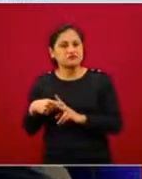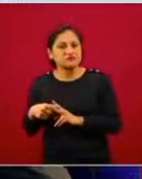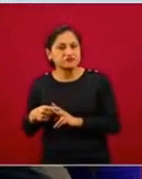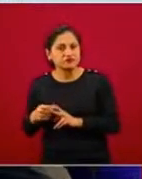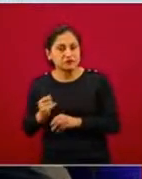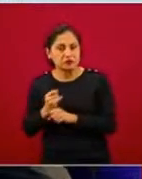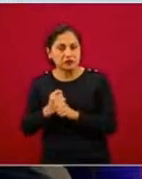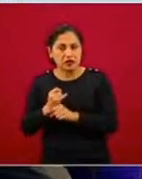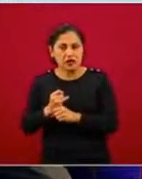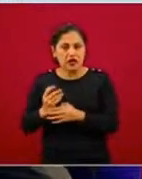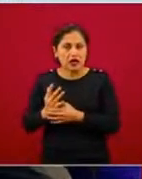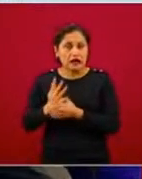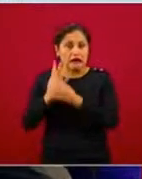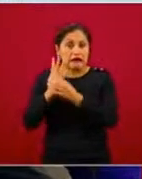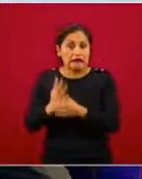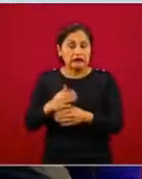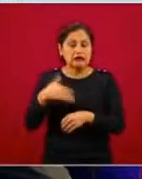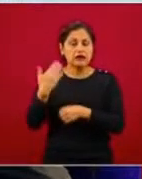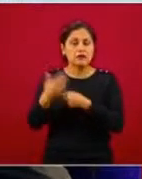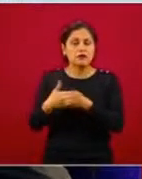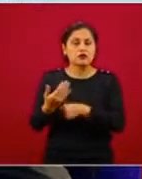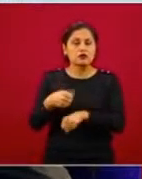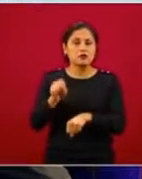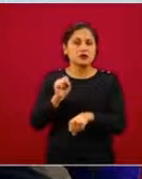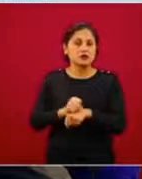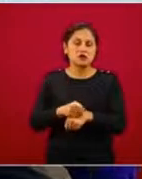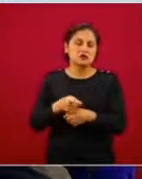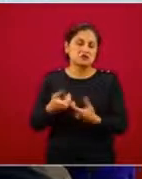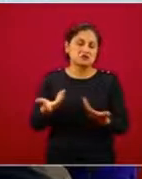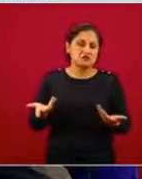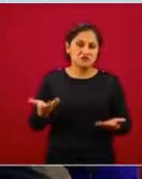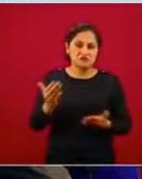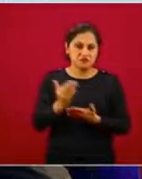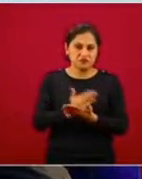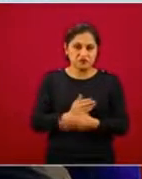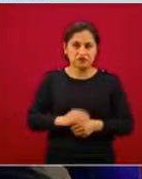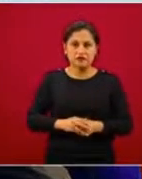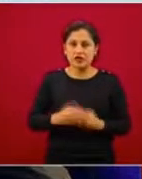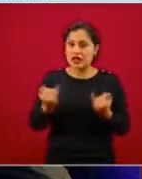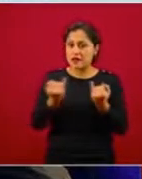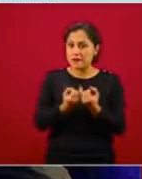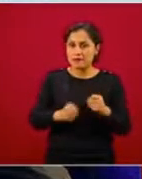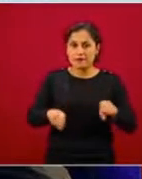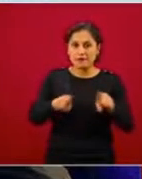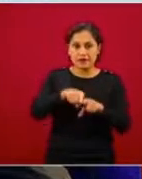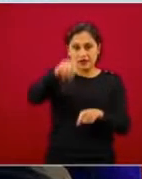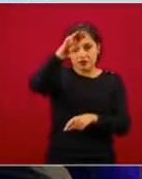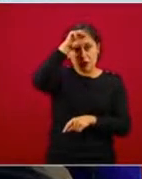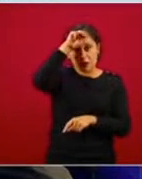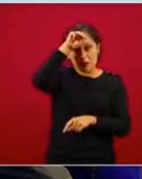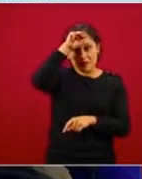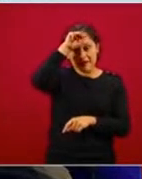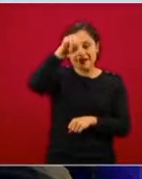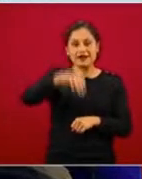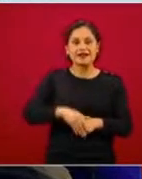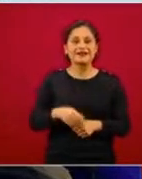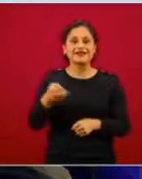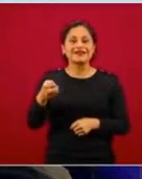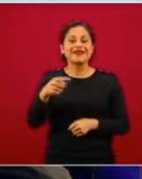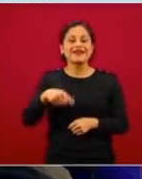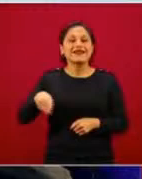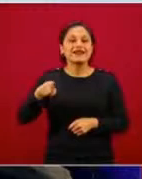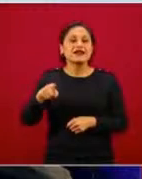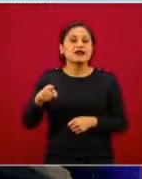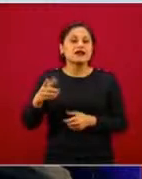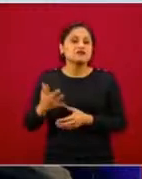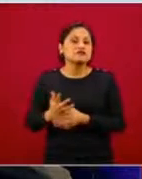projections about what could happen over the next few weeks. We're going to see the same in Monterrey, and we must